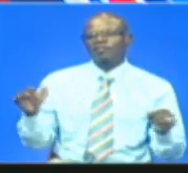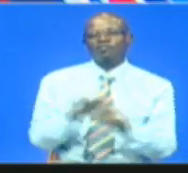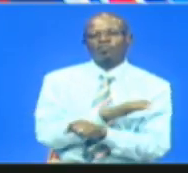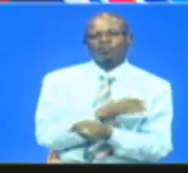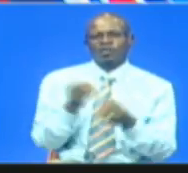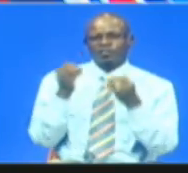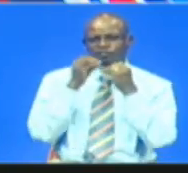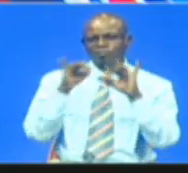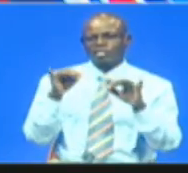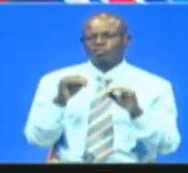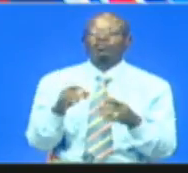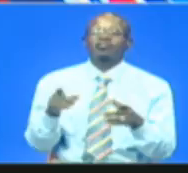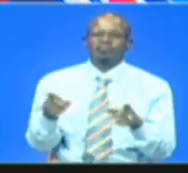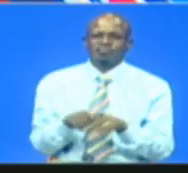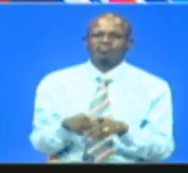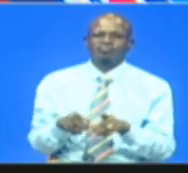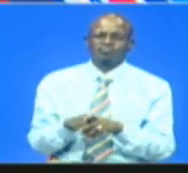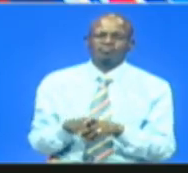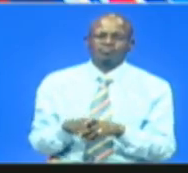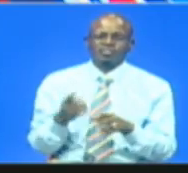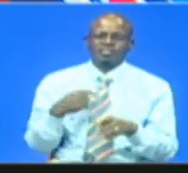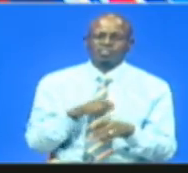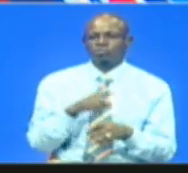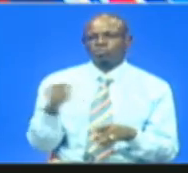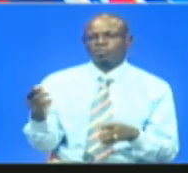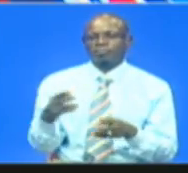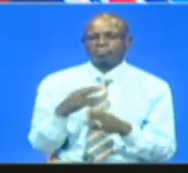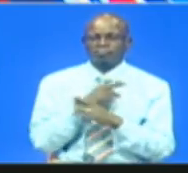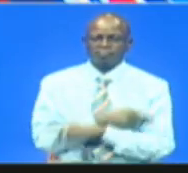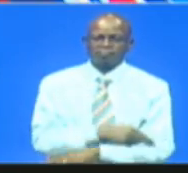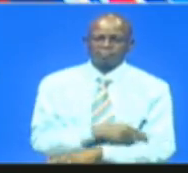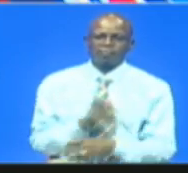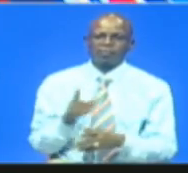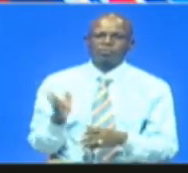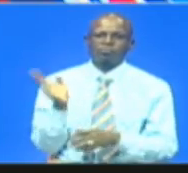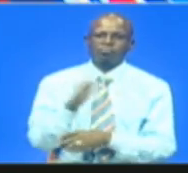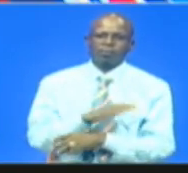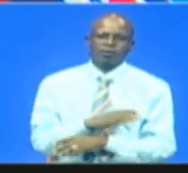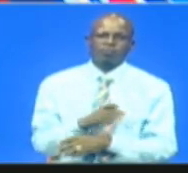I won't question you on that. All right, let's take a break now. On NTV, more when we come back.